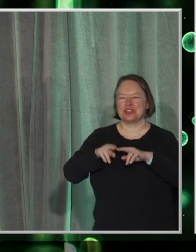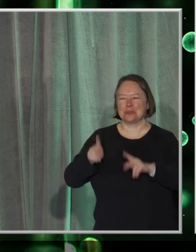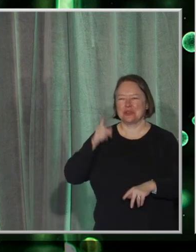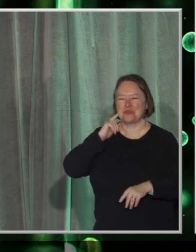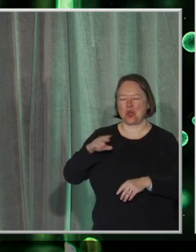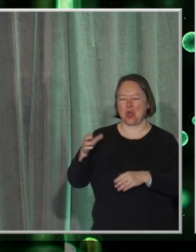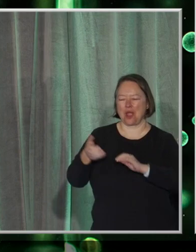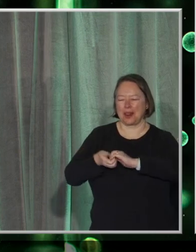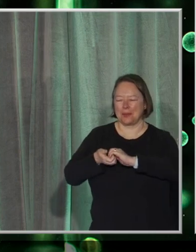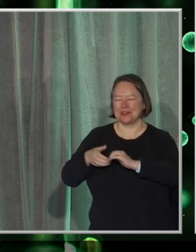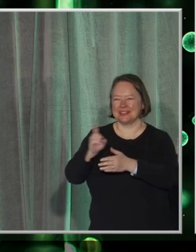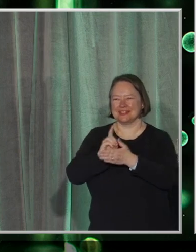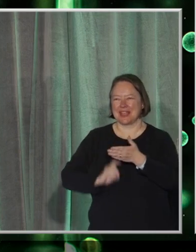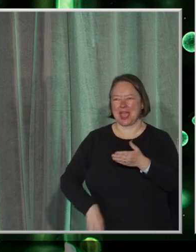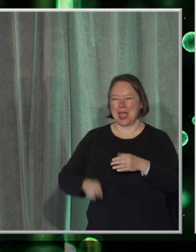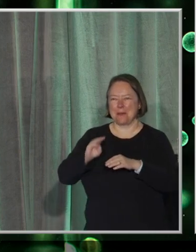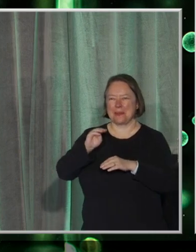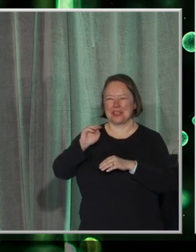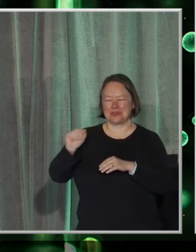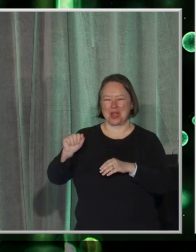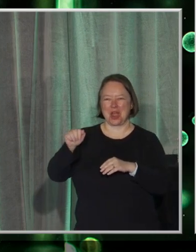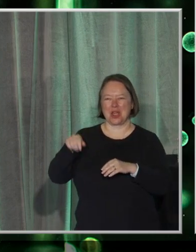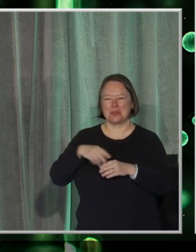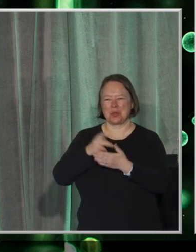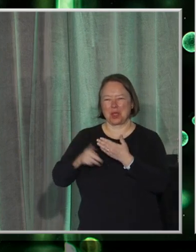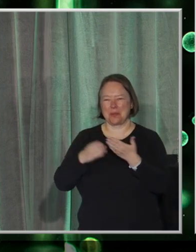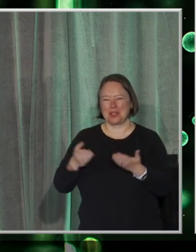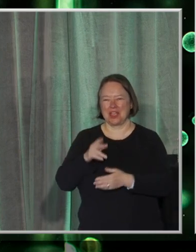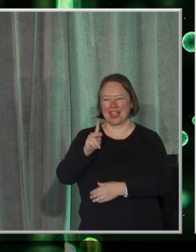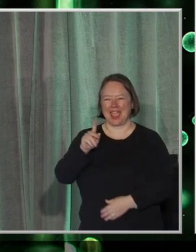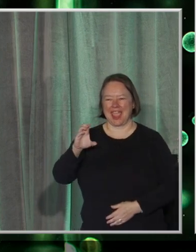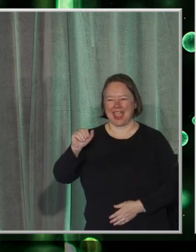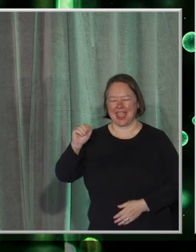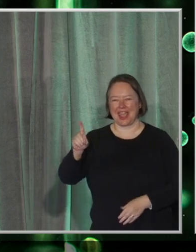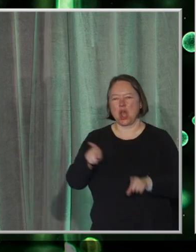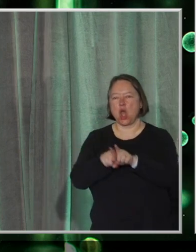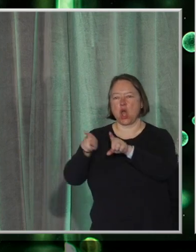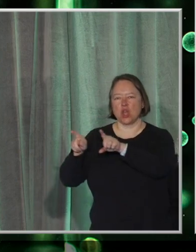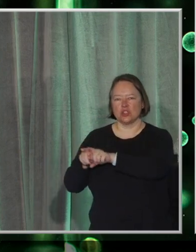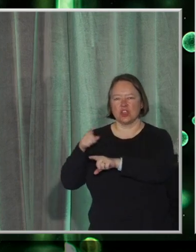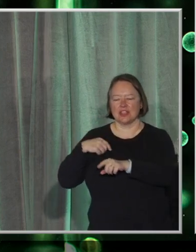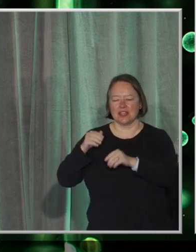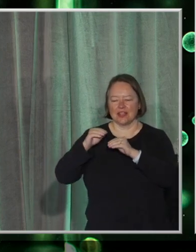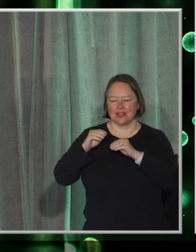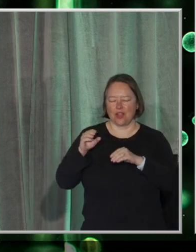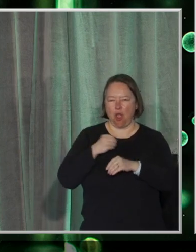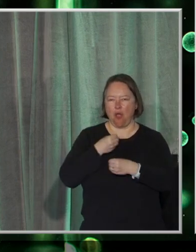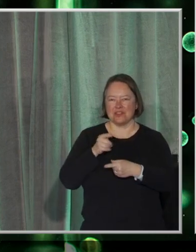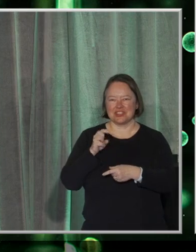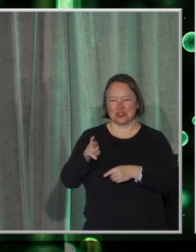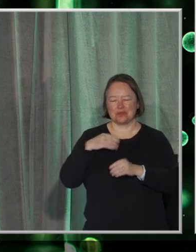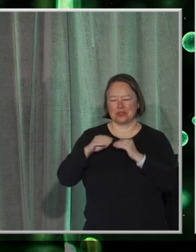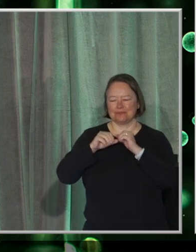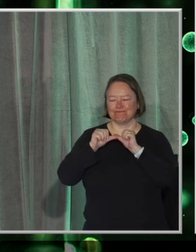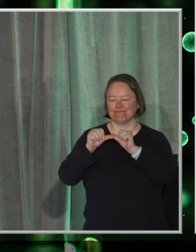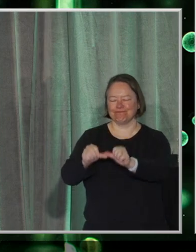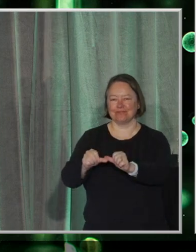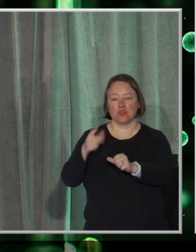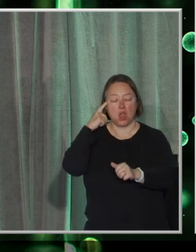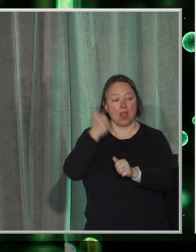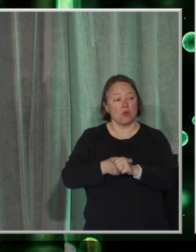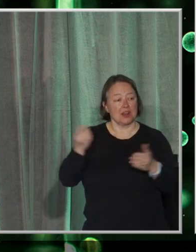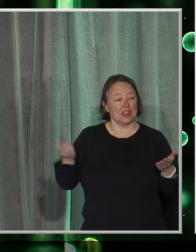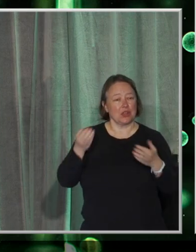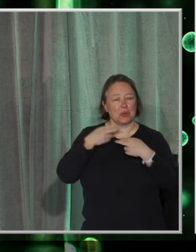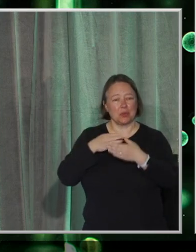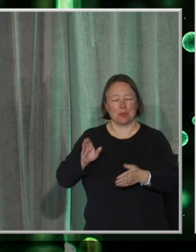Design Master of Arts and Design programs here at KCAD, as well as their sustainability officer. To everyone in this room, and to